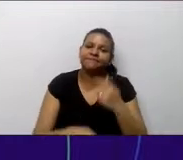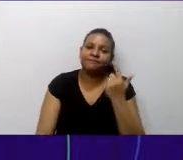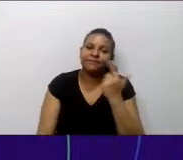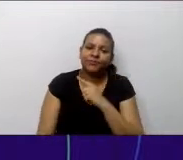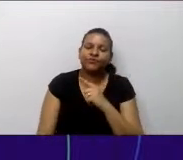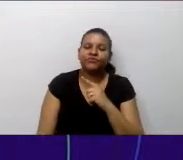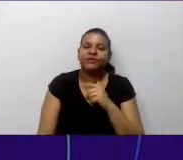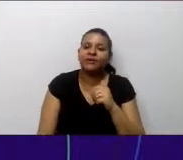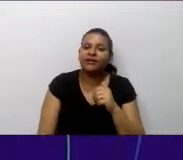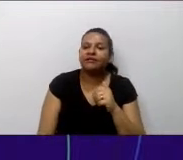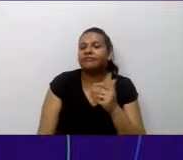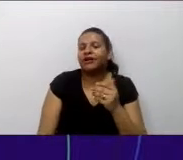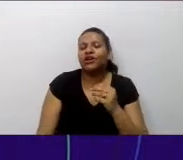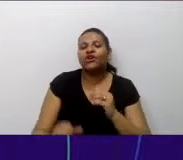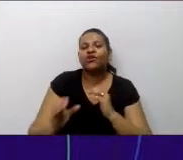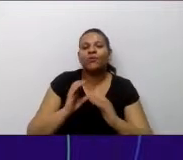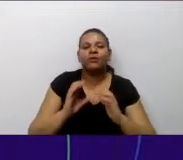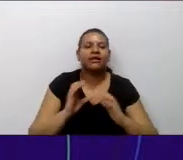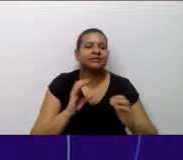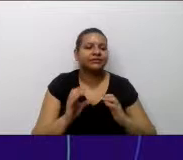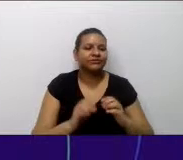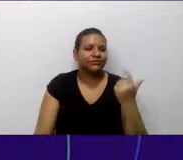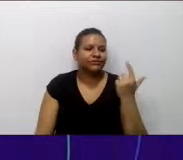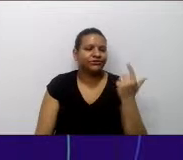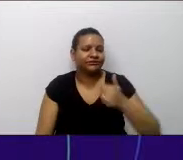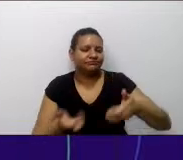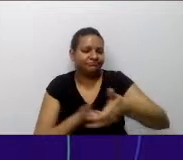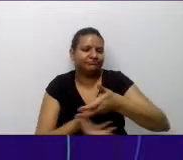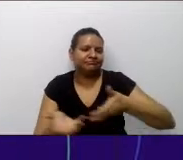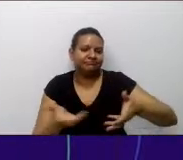able to understand them, and also the teachers, of course.